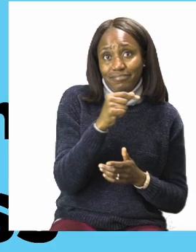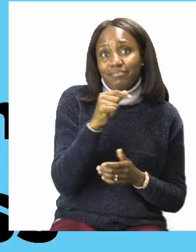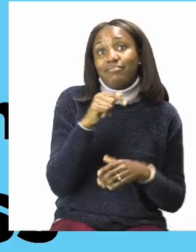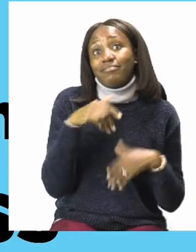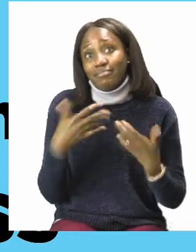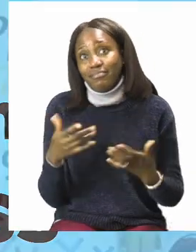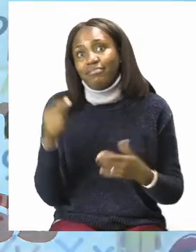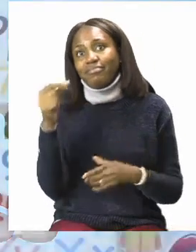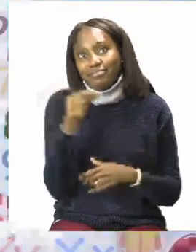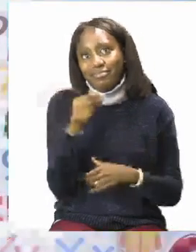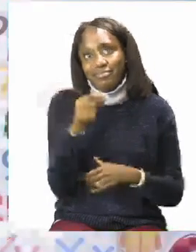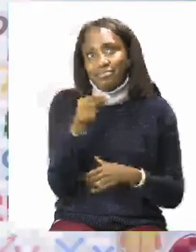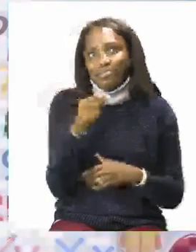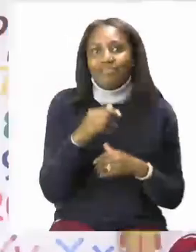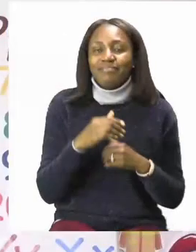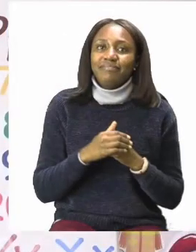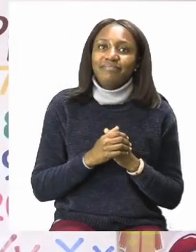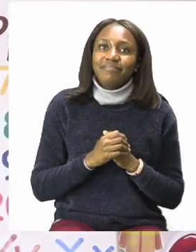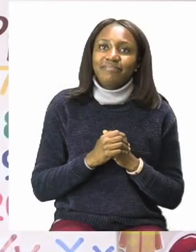and grams.